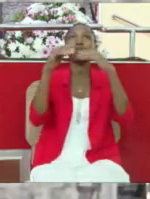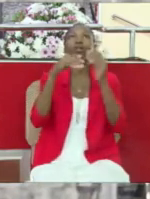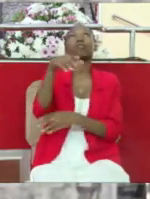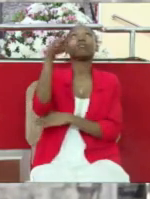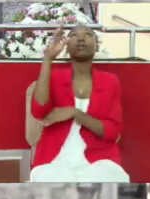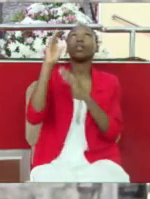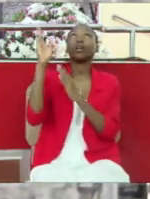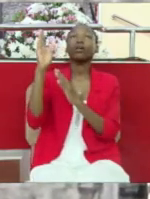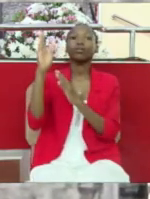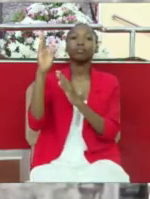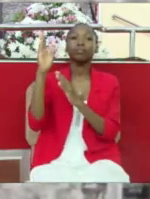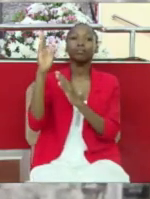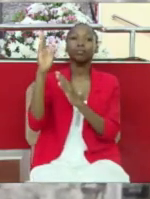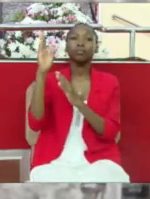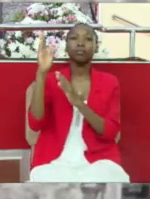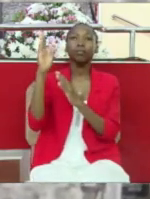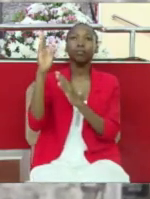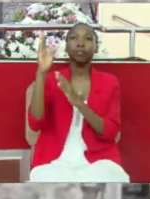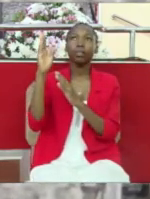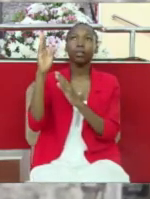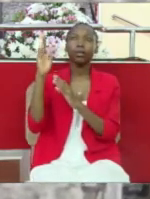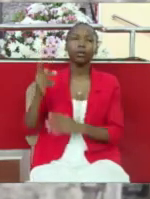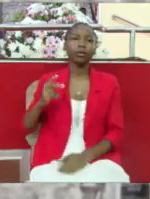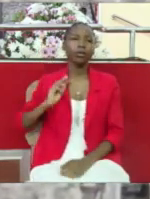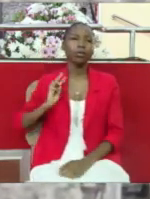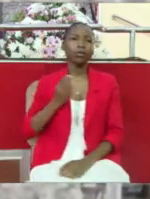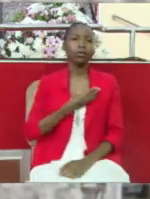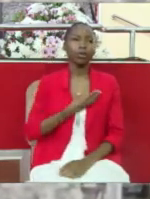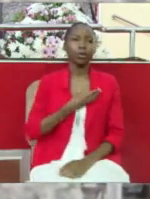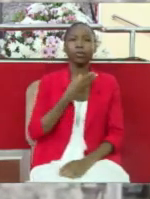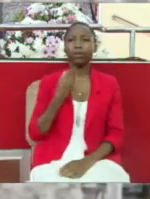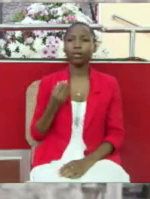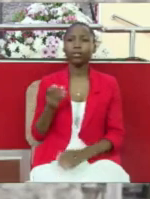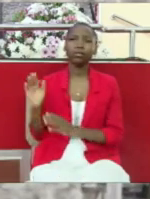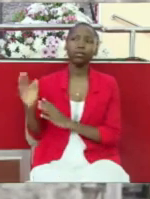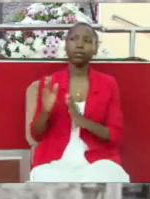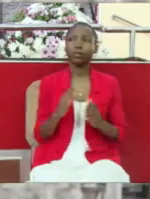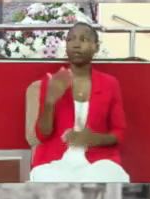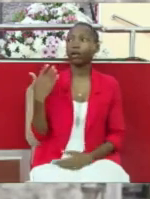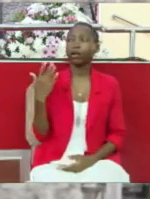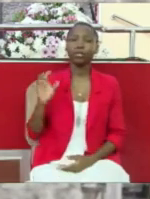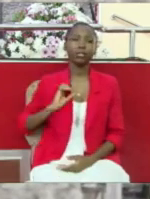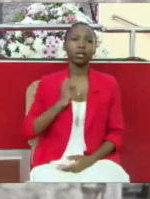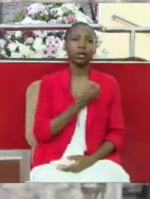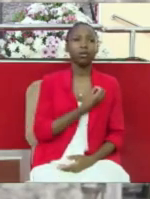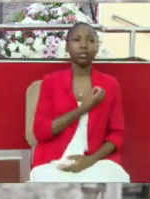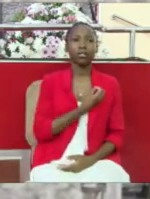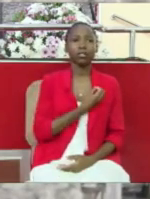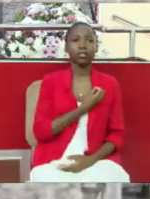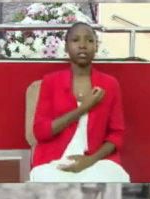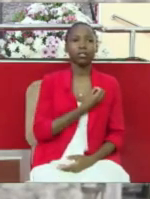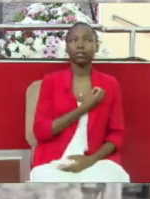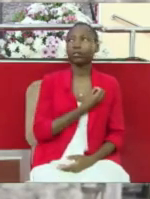and Savior Jesus Christ. Bwana wa Bwana yetu Yesu Kristo. We want to wave our hands before you. Tunataka kupunga mikono yetu mbele yako. We want to wave our spiritual hands